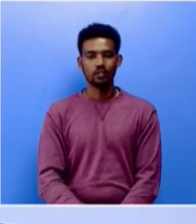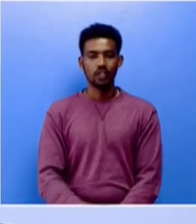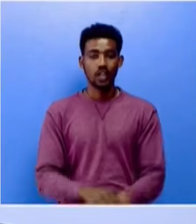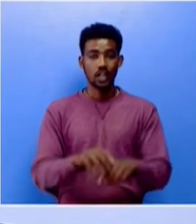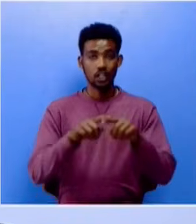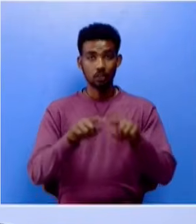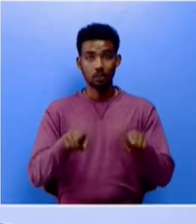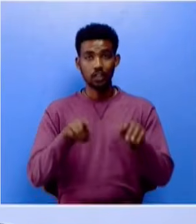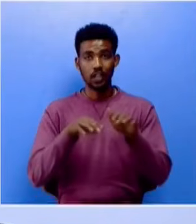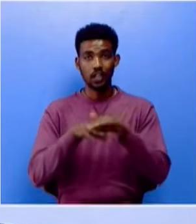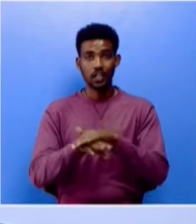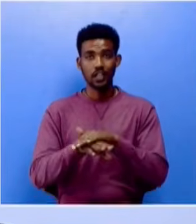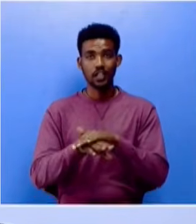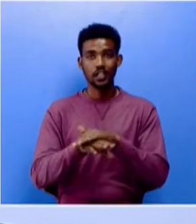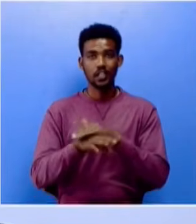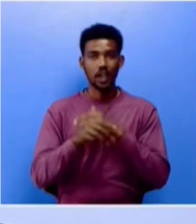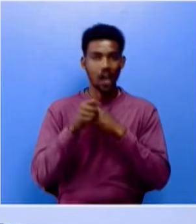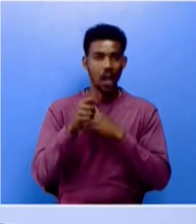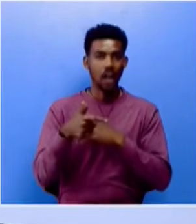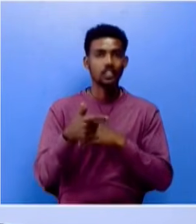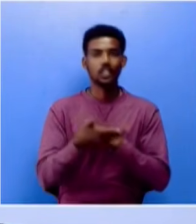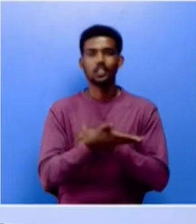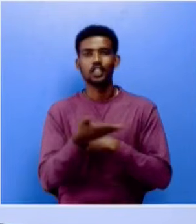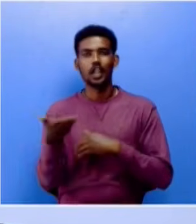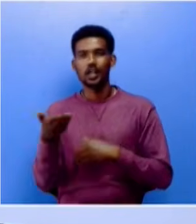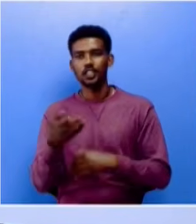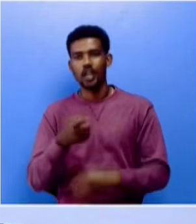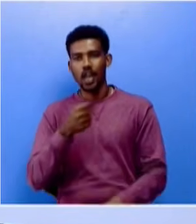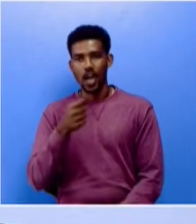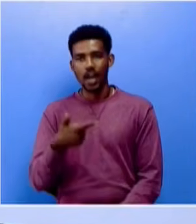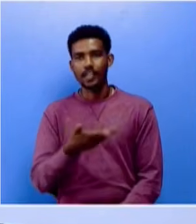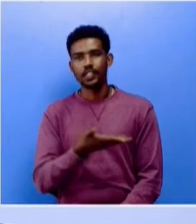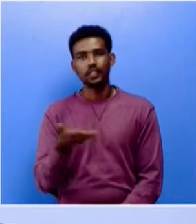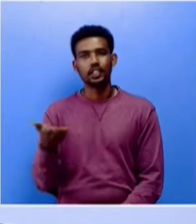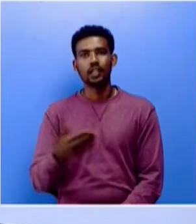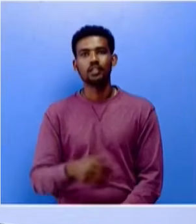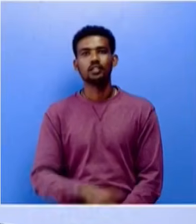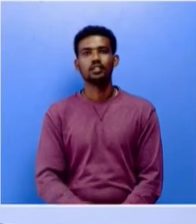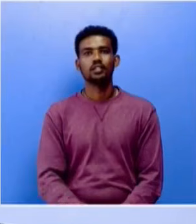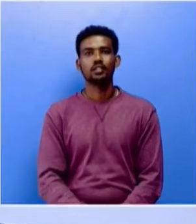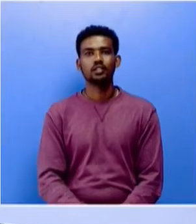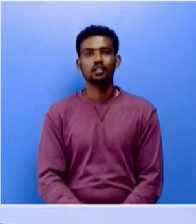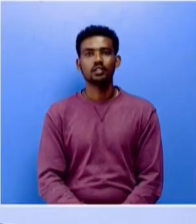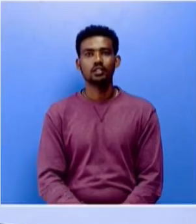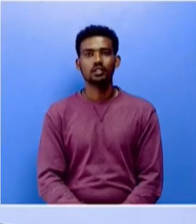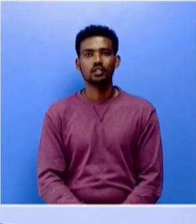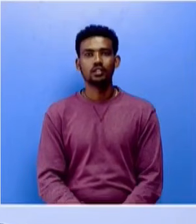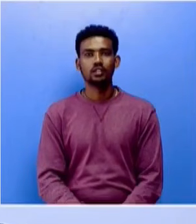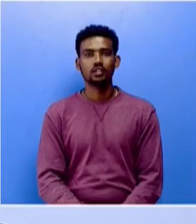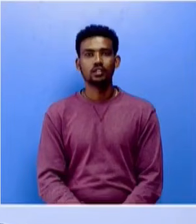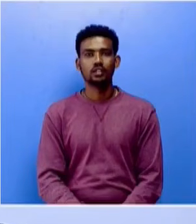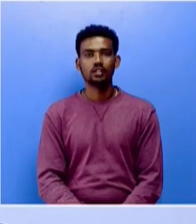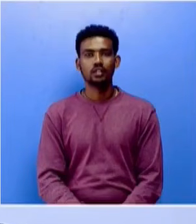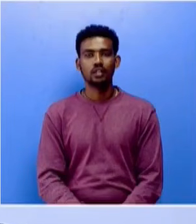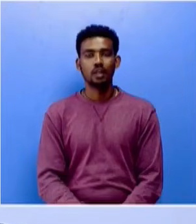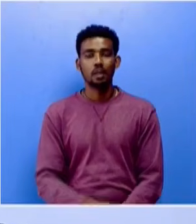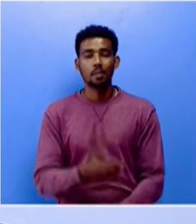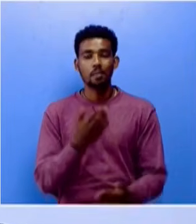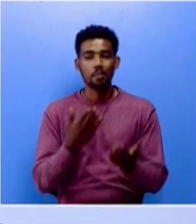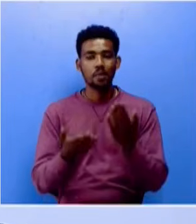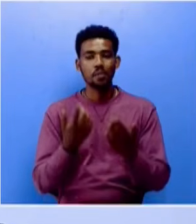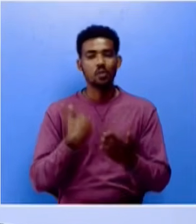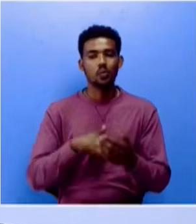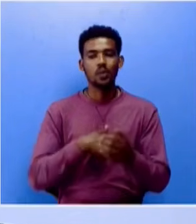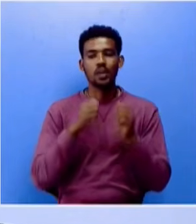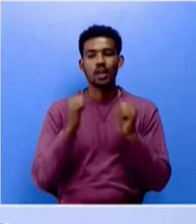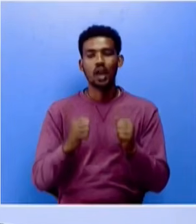Especially in urgency case. In urgency case. Rather than. Maybe we can